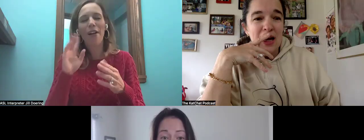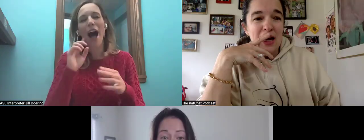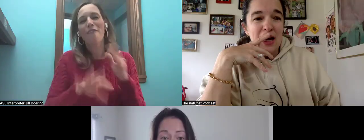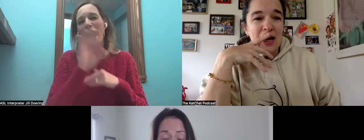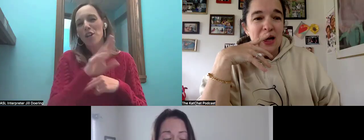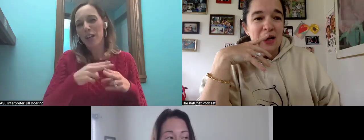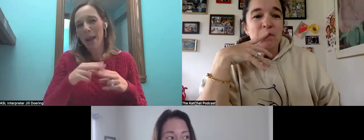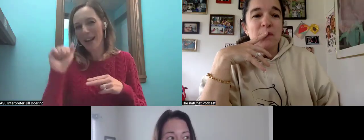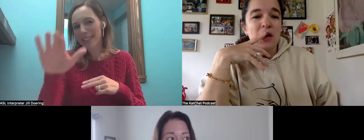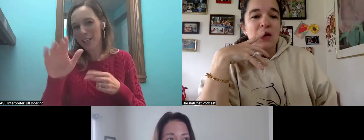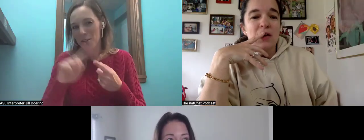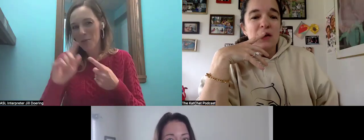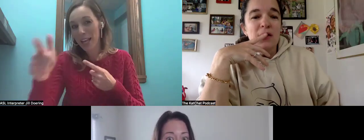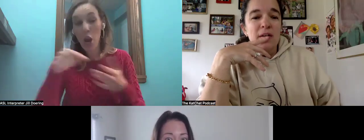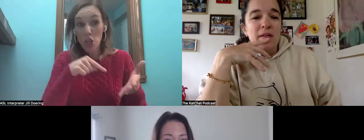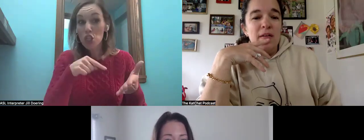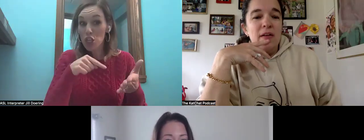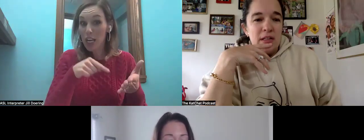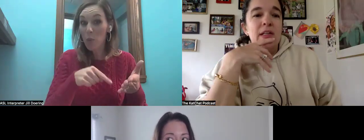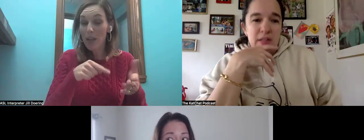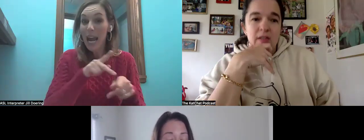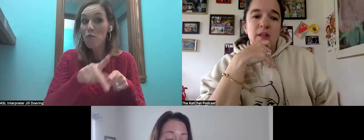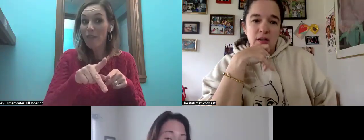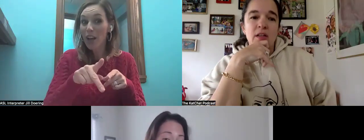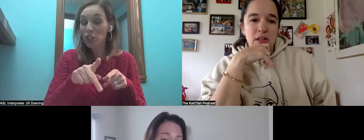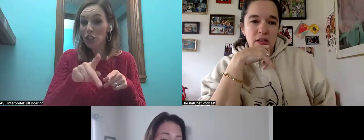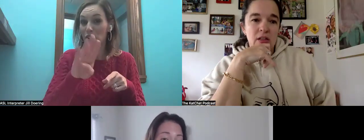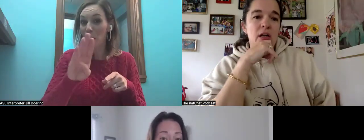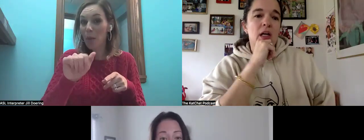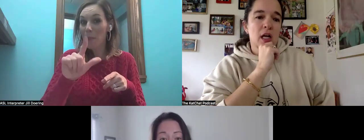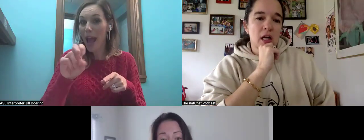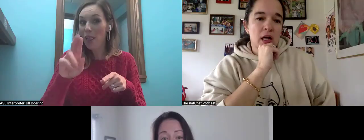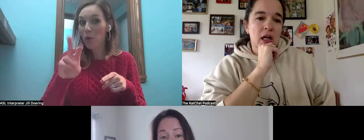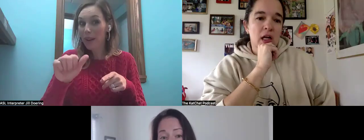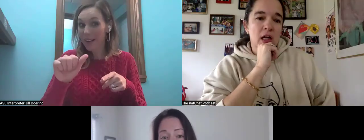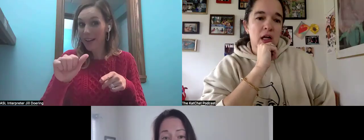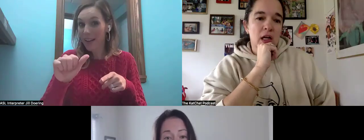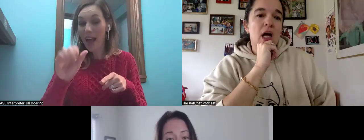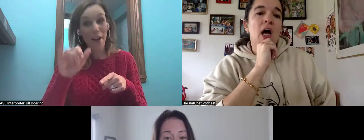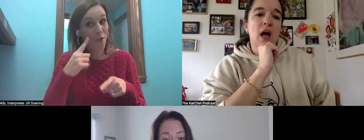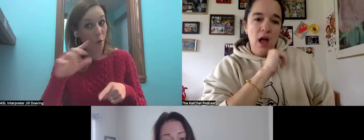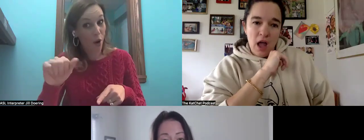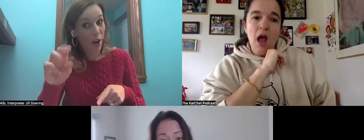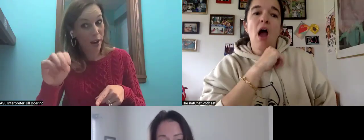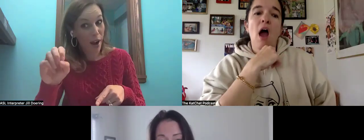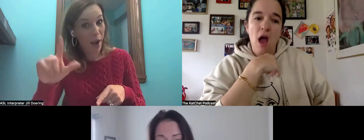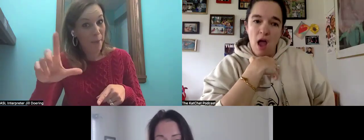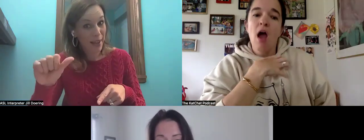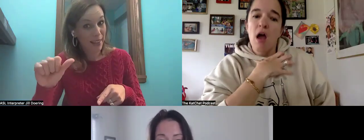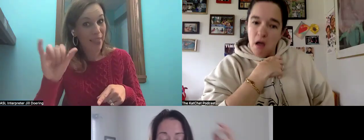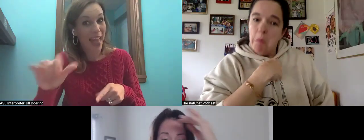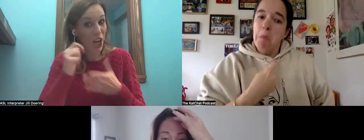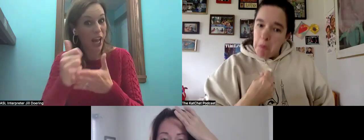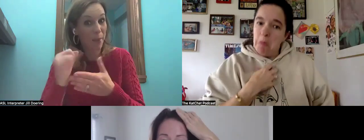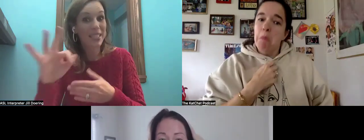professional ballerina, so I feel like for Amelia, that might help because there might, if it was a movie, we might have some dancing in there.